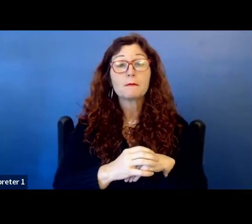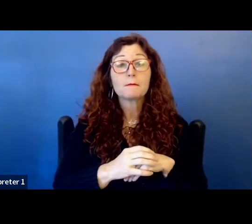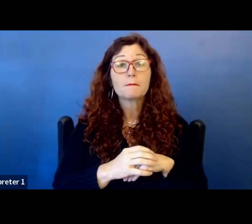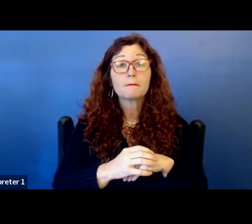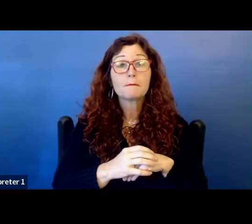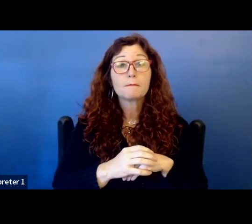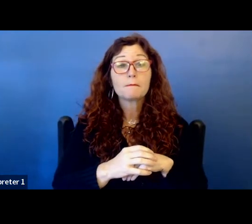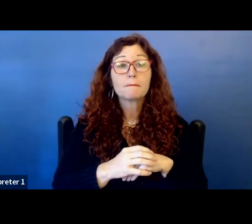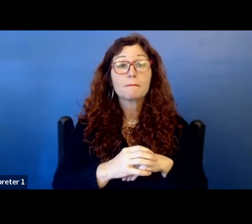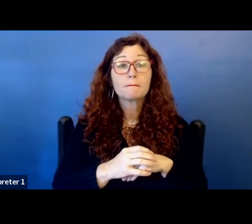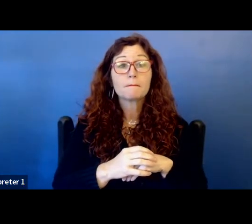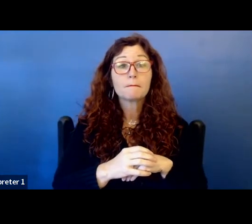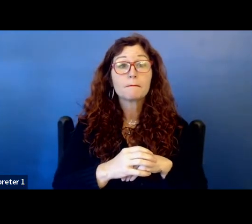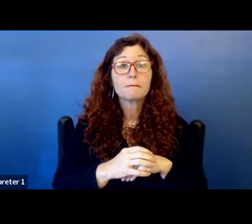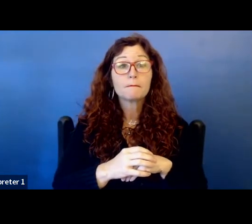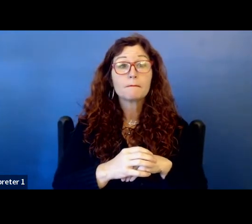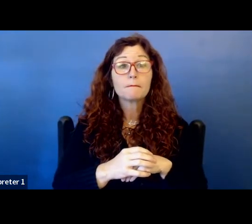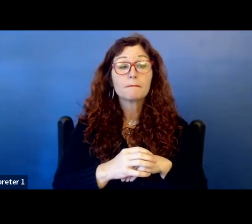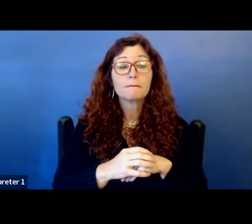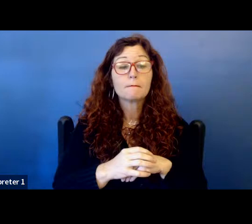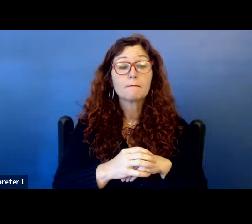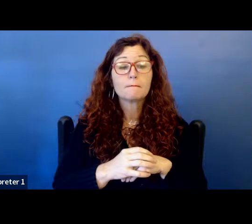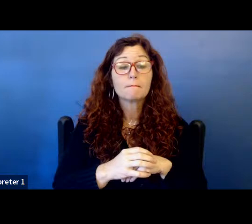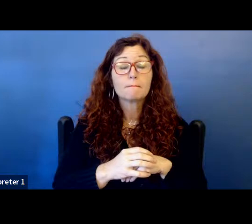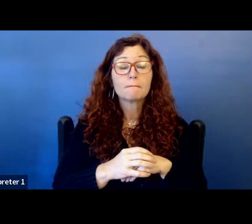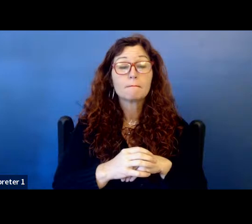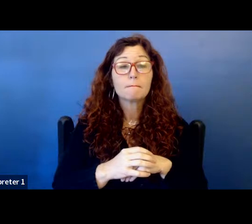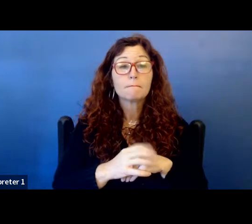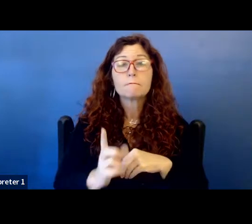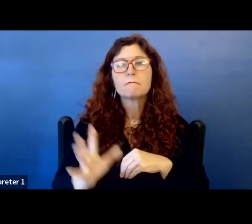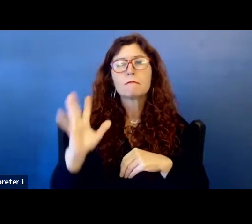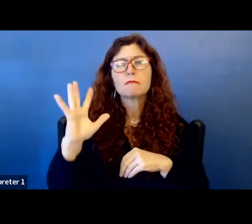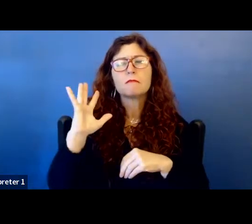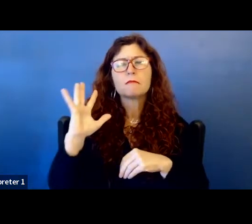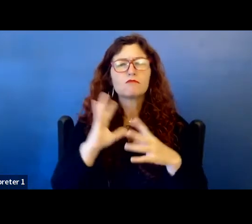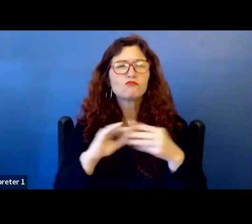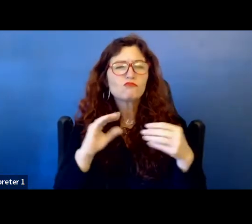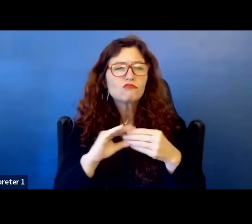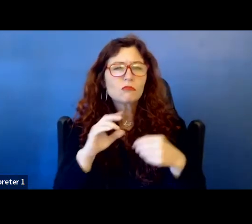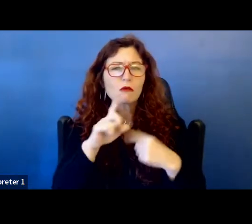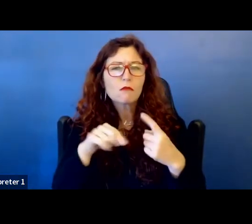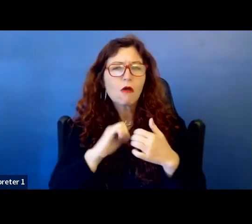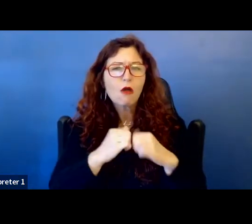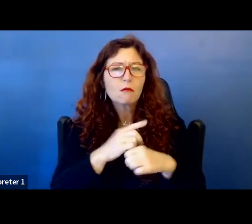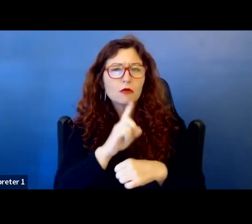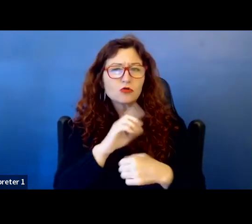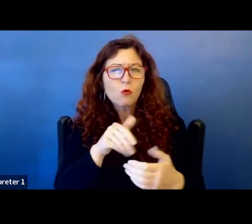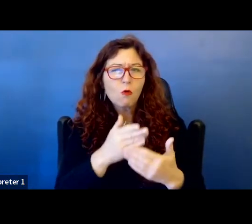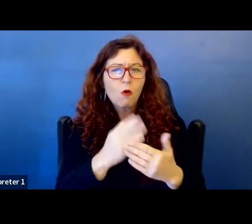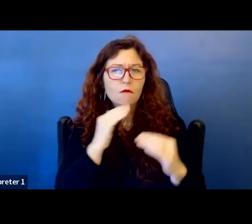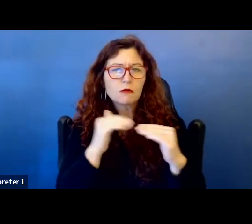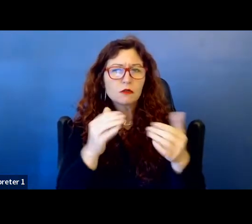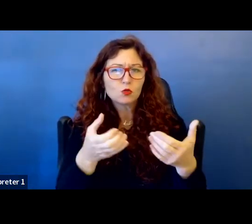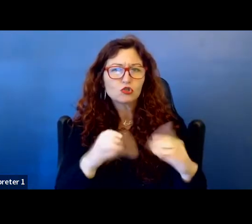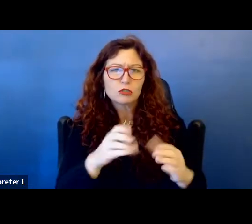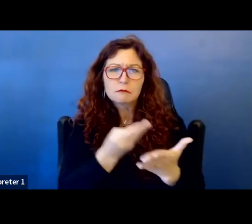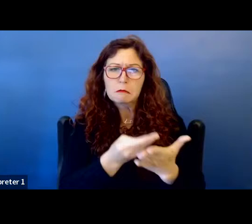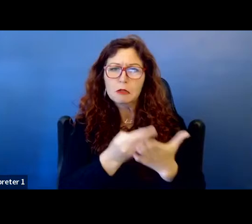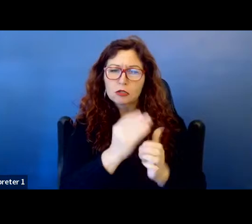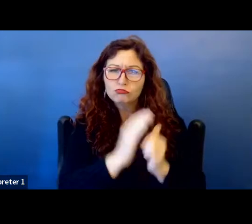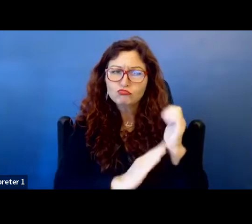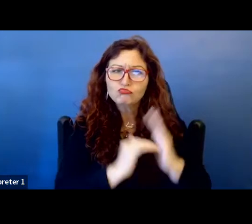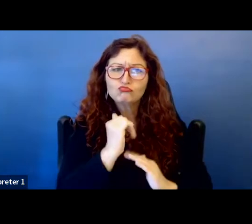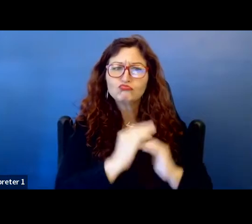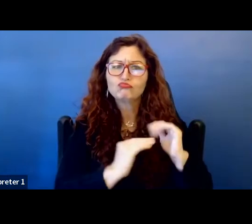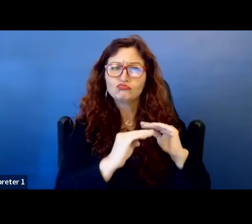one of our commissioners uh could not be more stated the access to apprenticeship and state and fairly recognized apprenticeship